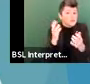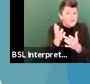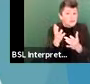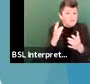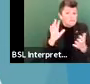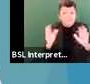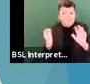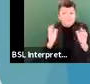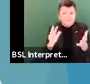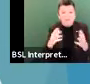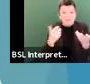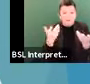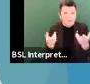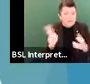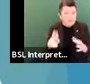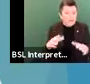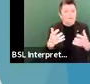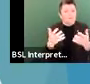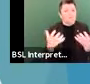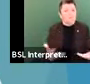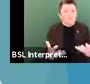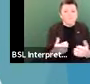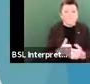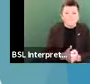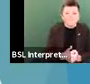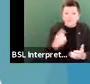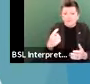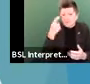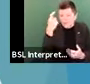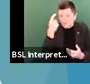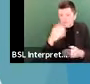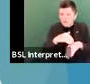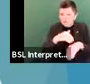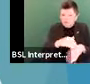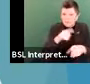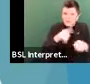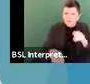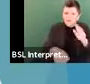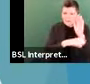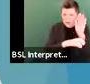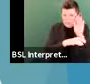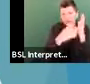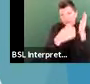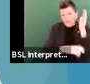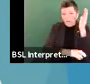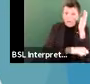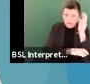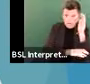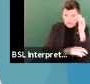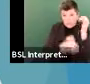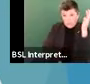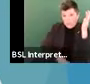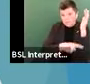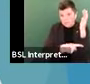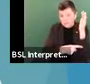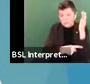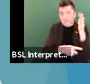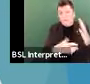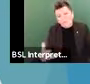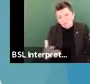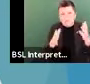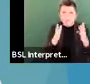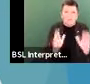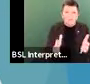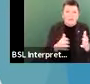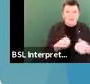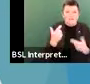the consequences, in particular for the middle class, but of course for the working class, it's even worse. We'll have to see